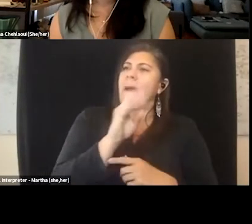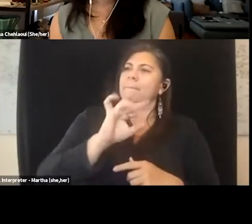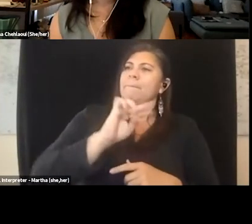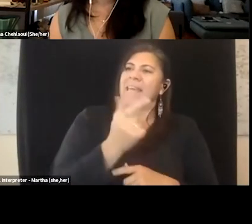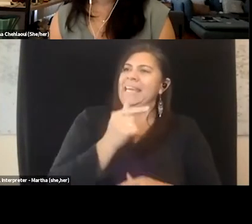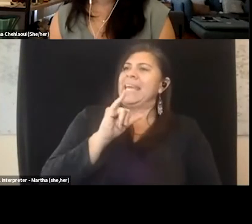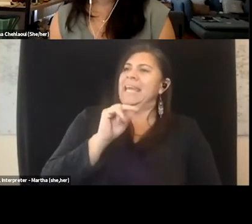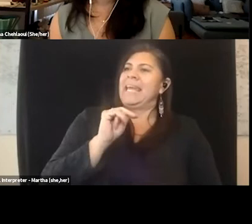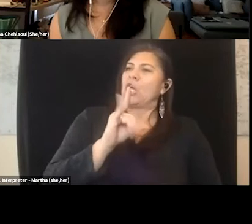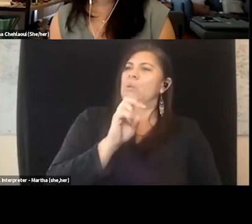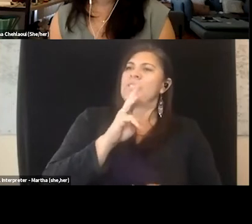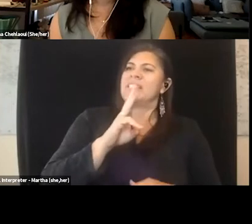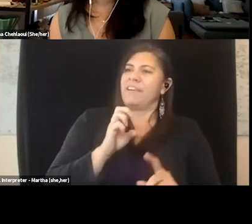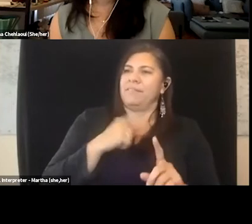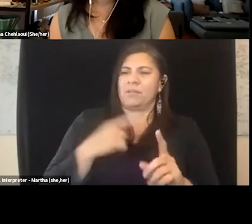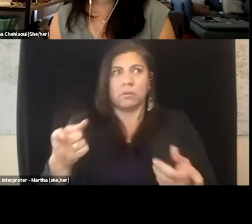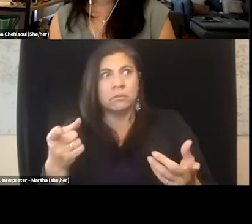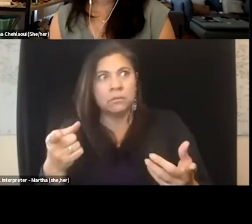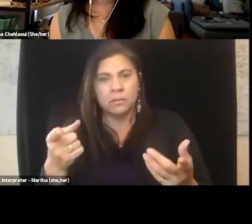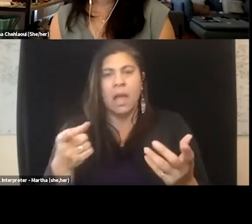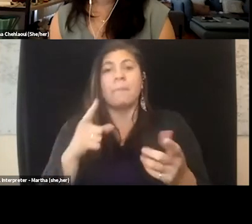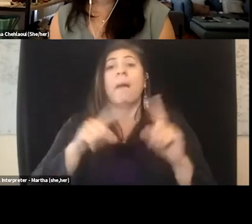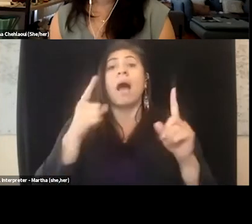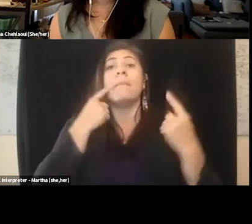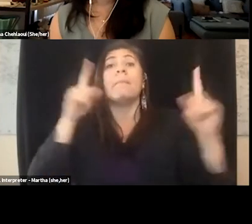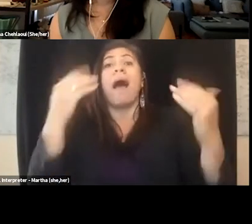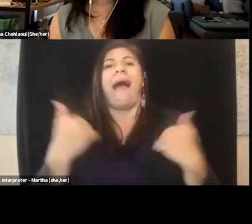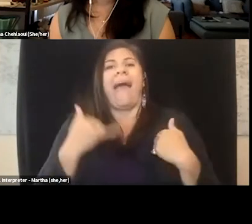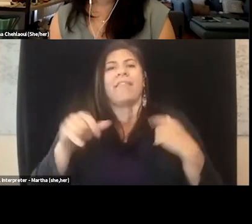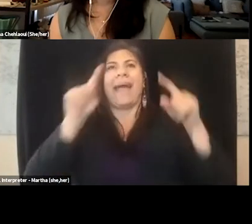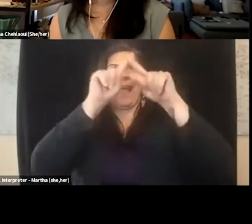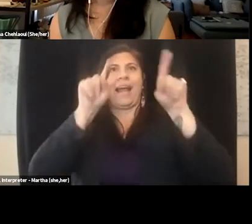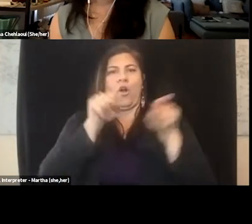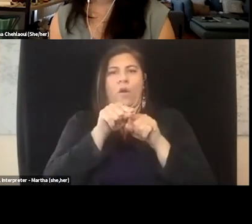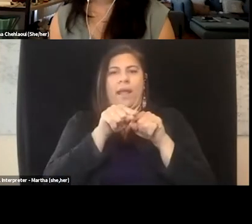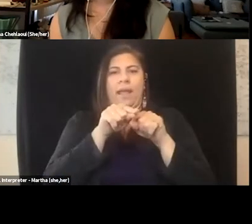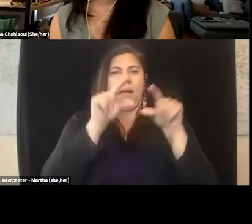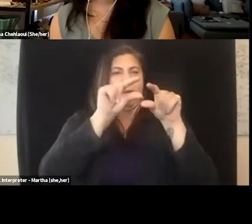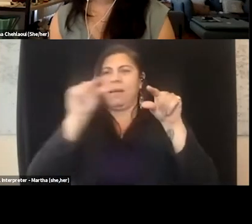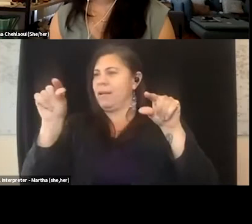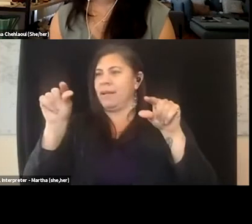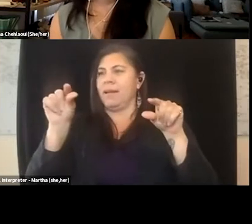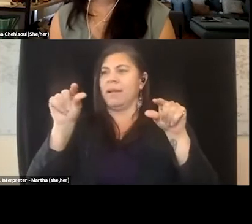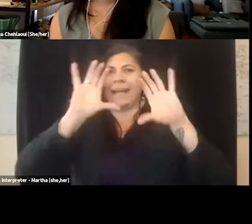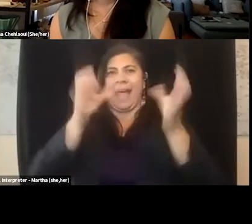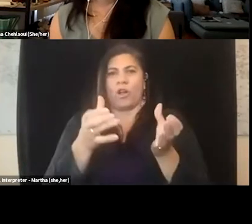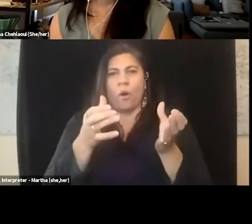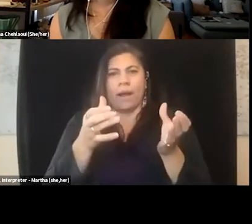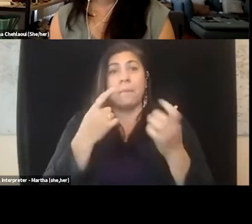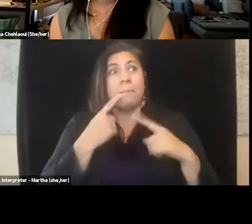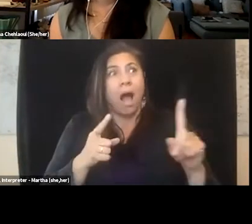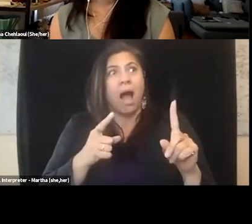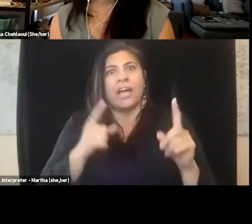now that they have this category that is contractually recognized, you see it in breakdowns. It says, you know, it'll